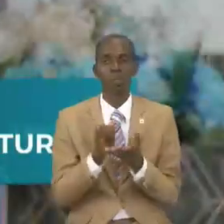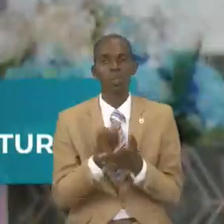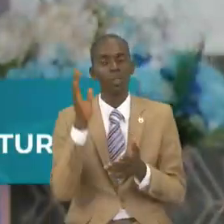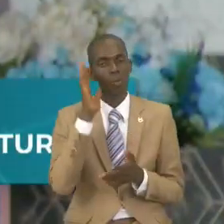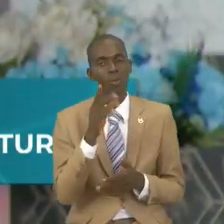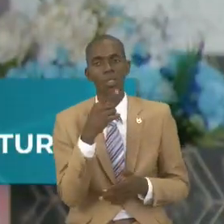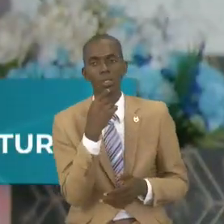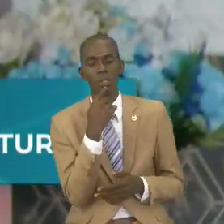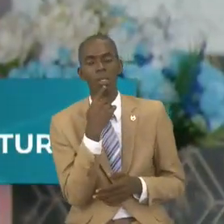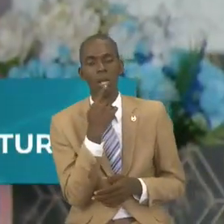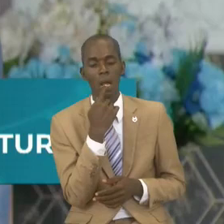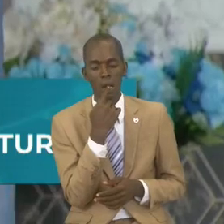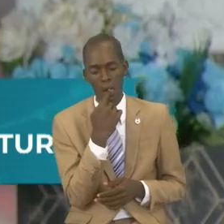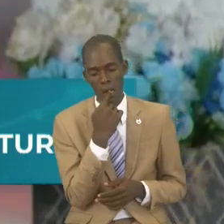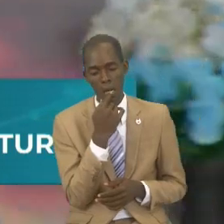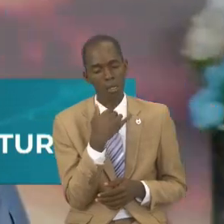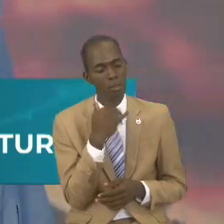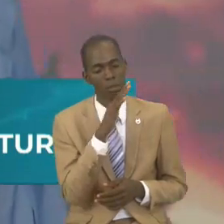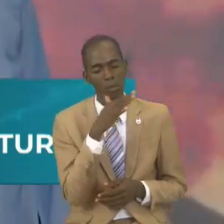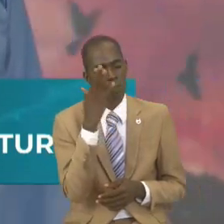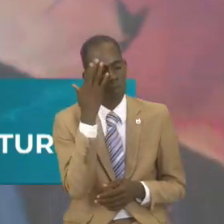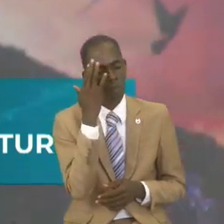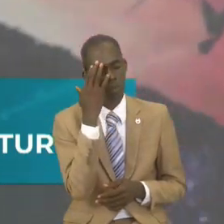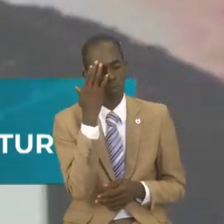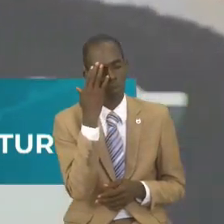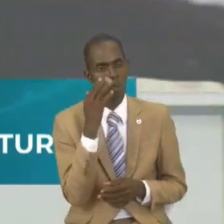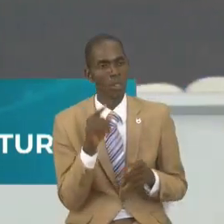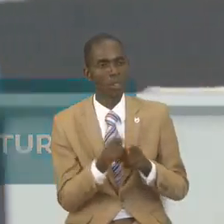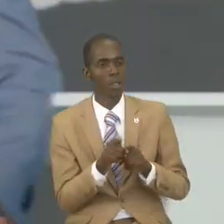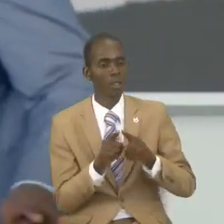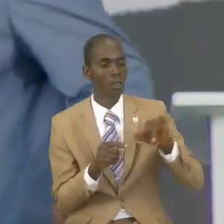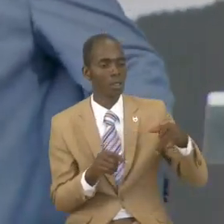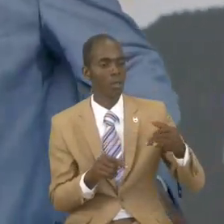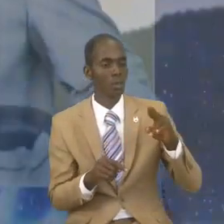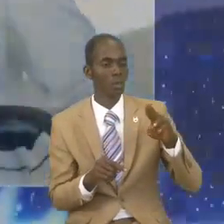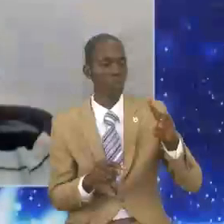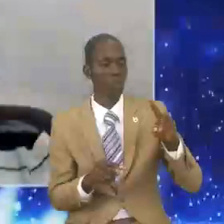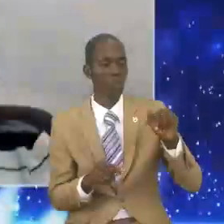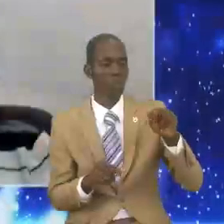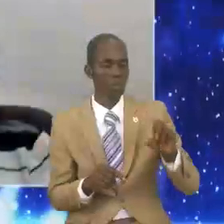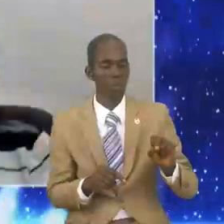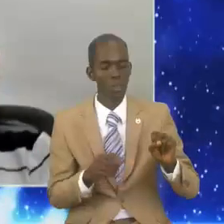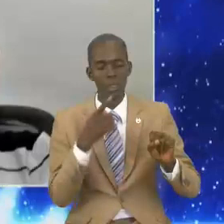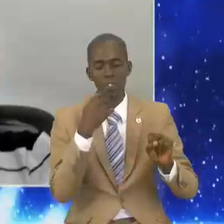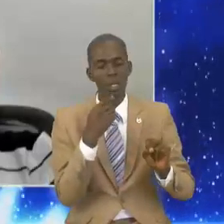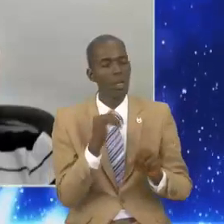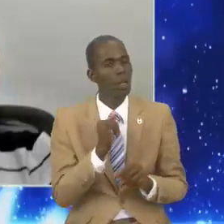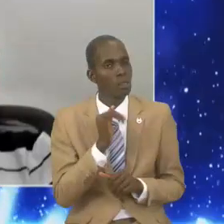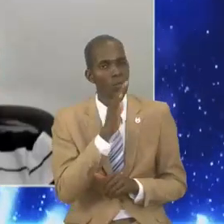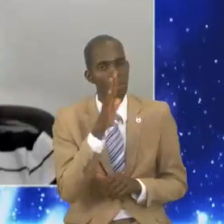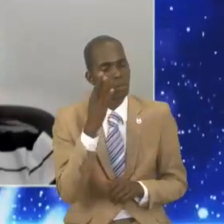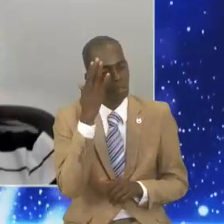I known." Judas regretted, "Had I